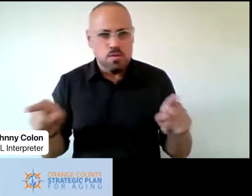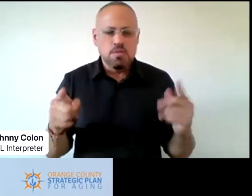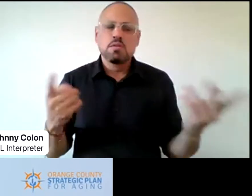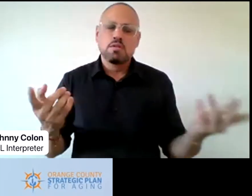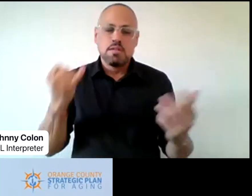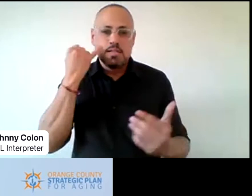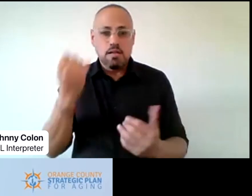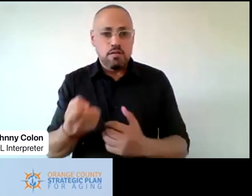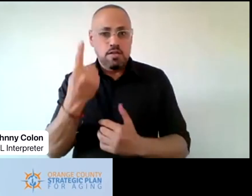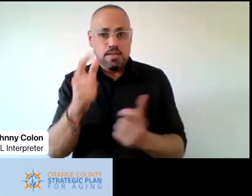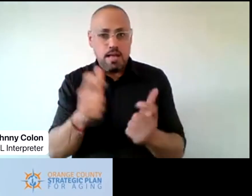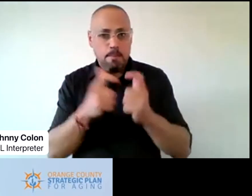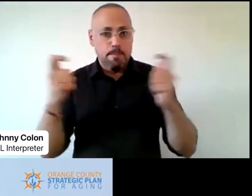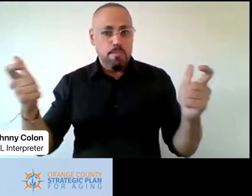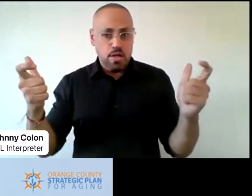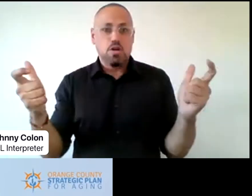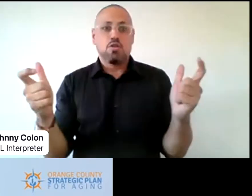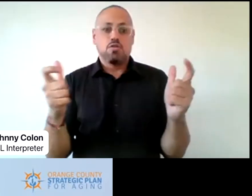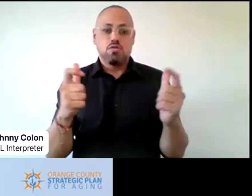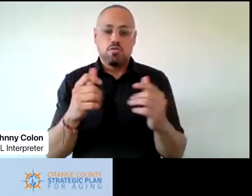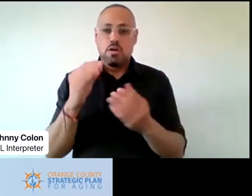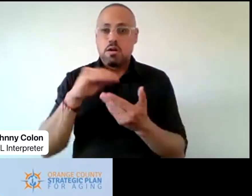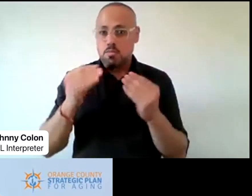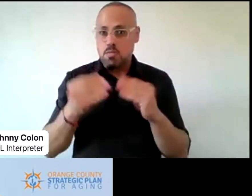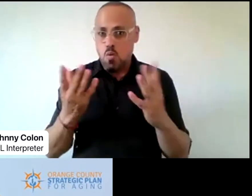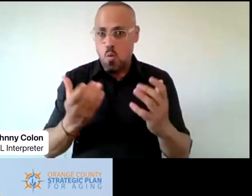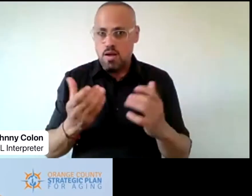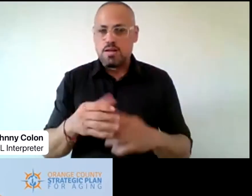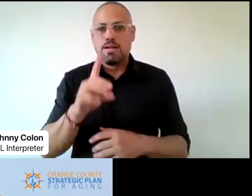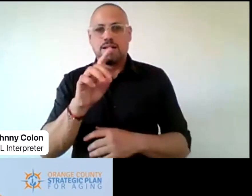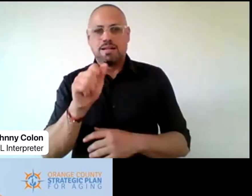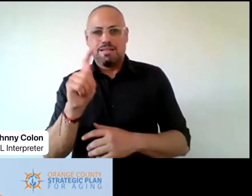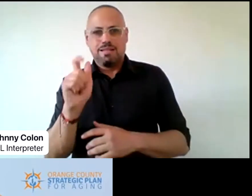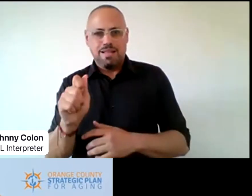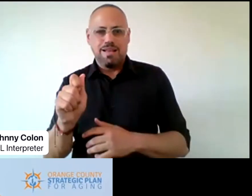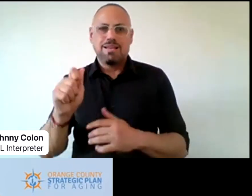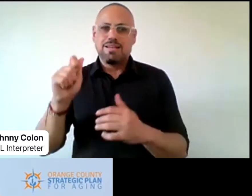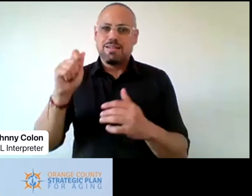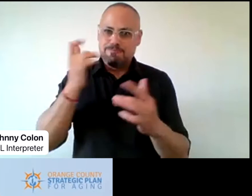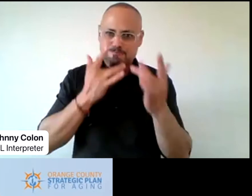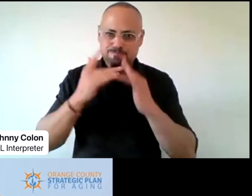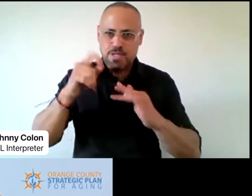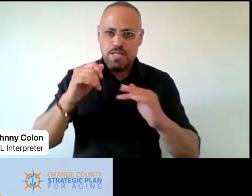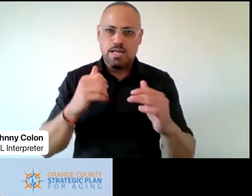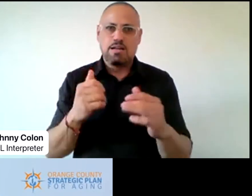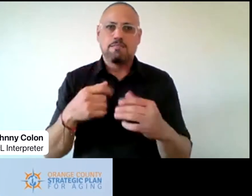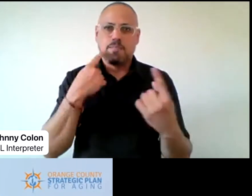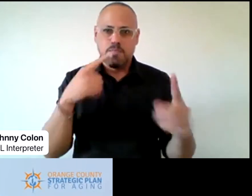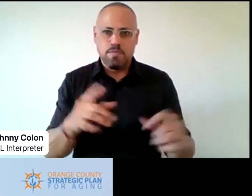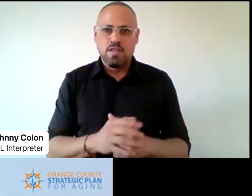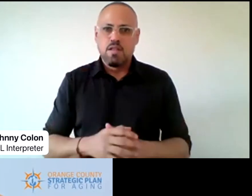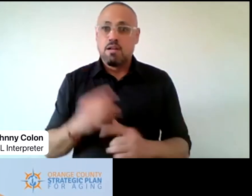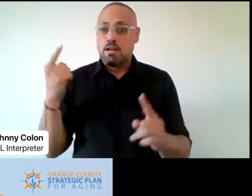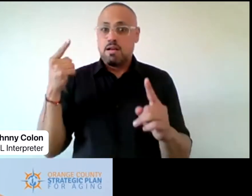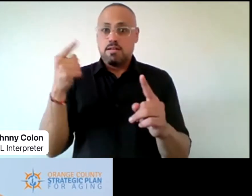understand the bigger, broader landscape in Orange County, there's some data needs that we need to overcome. And until we can get to that